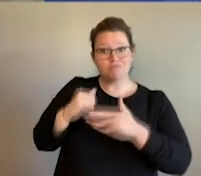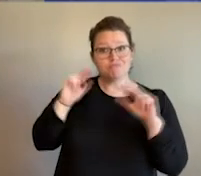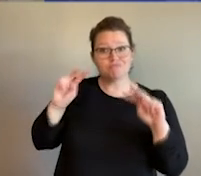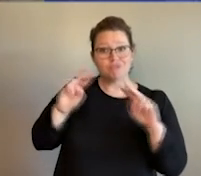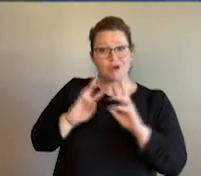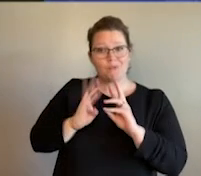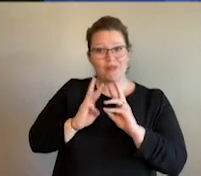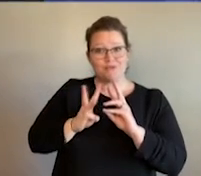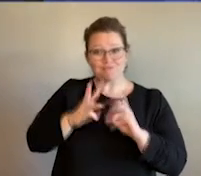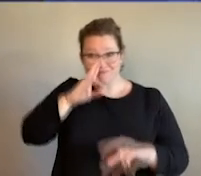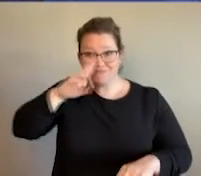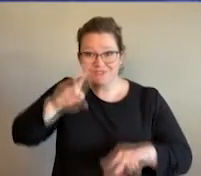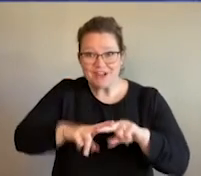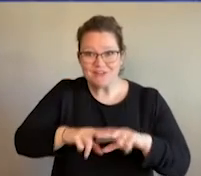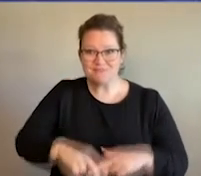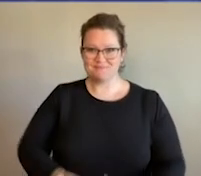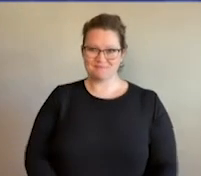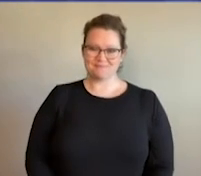fun!